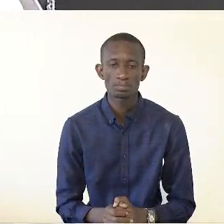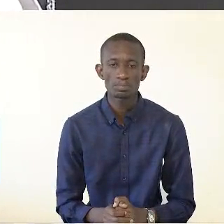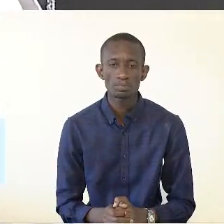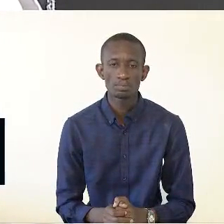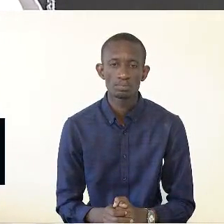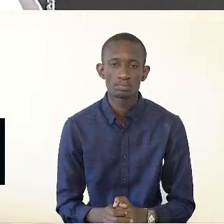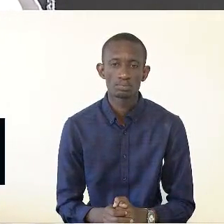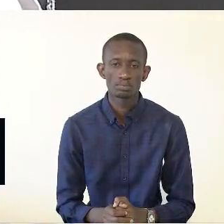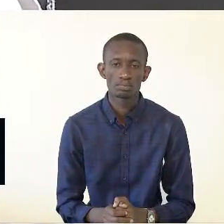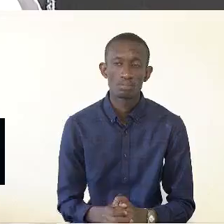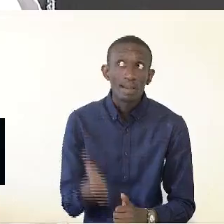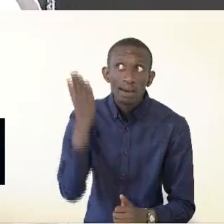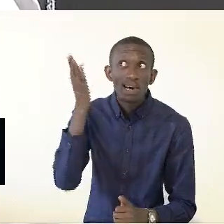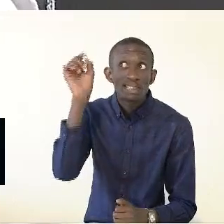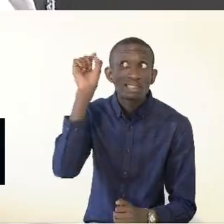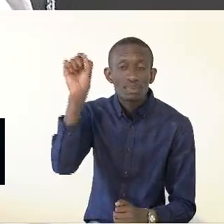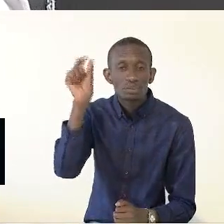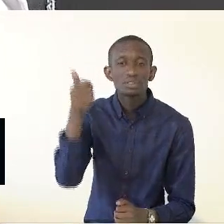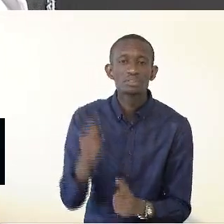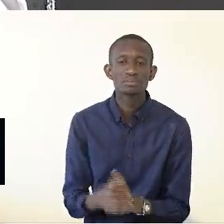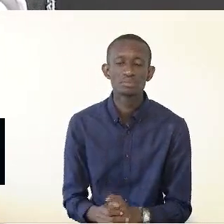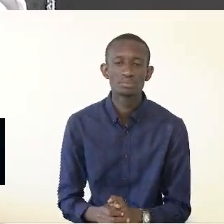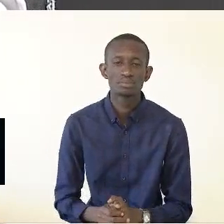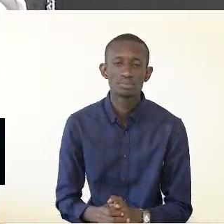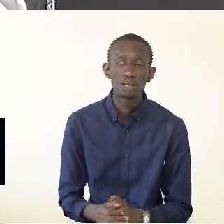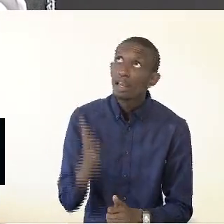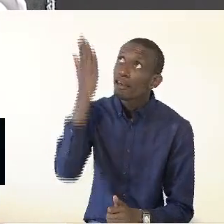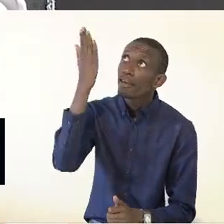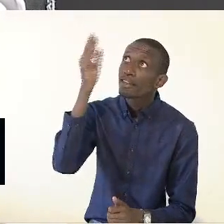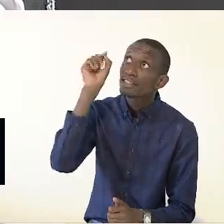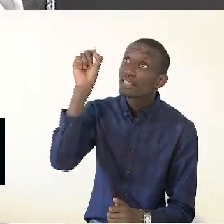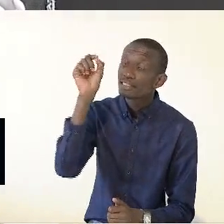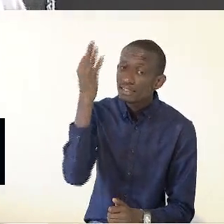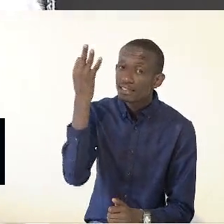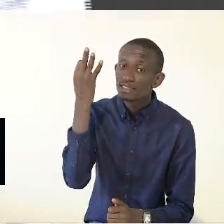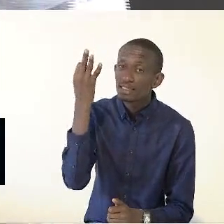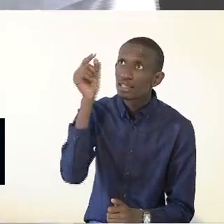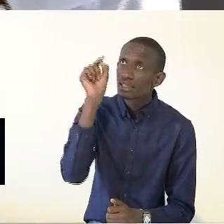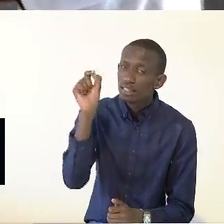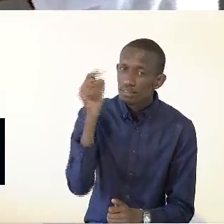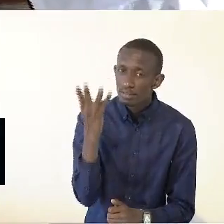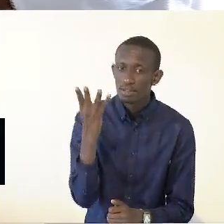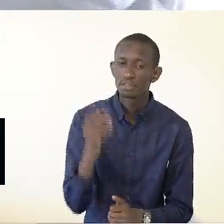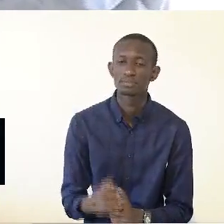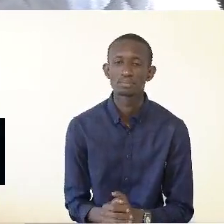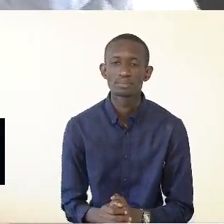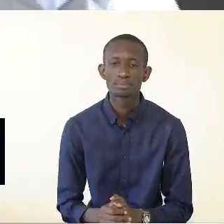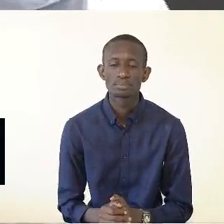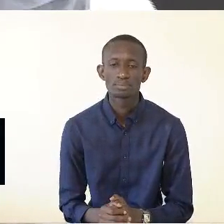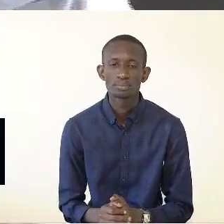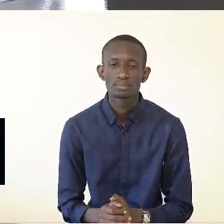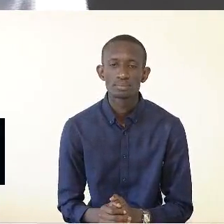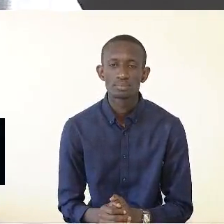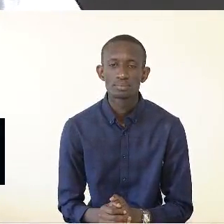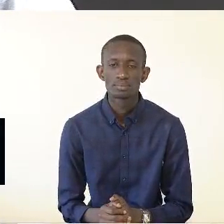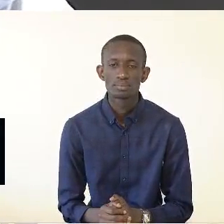This is the other point we have. This point is -3 and a -4. Have you seen it? And also we